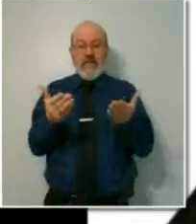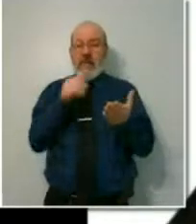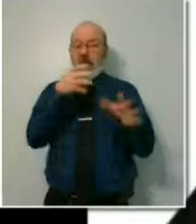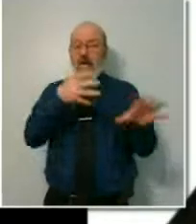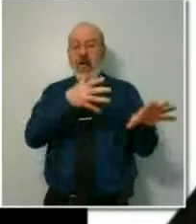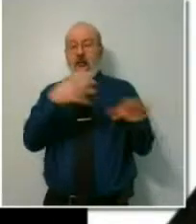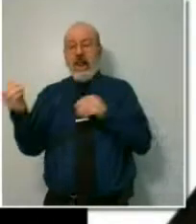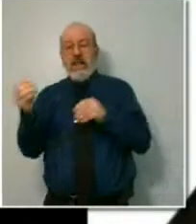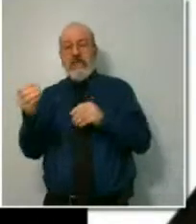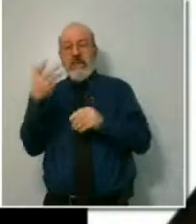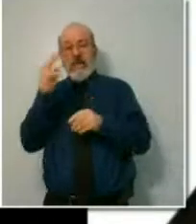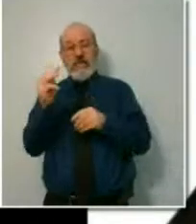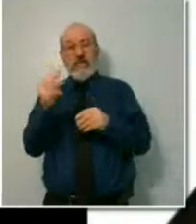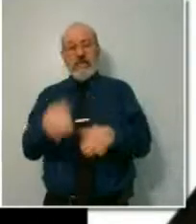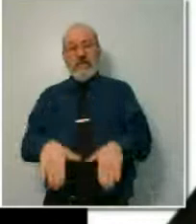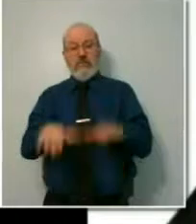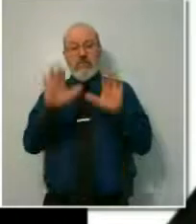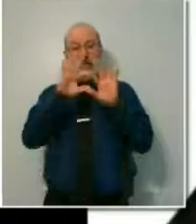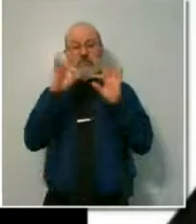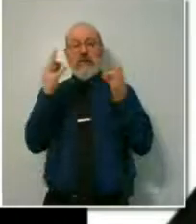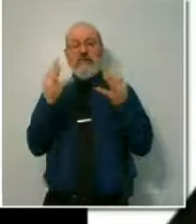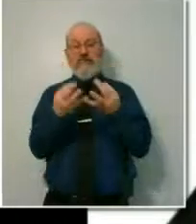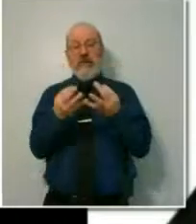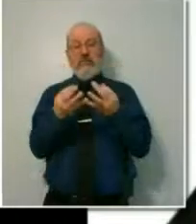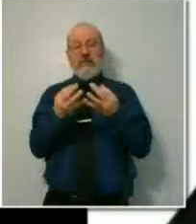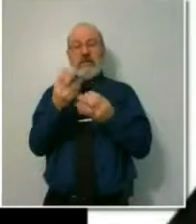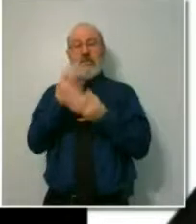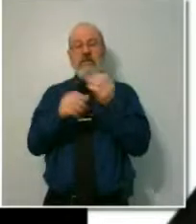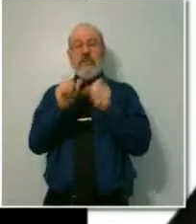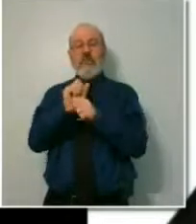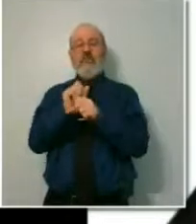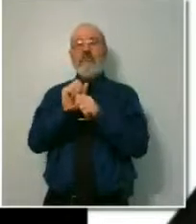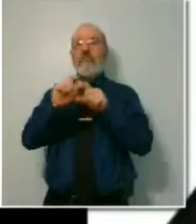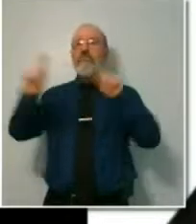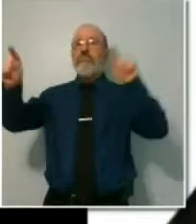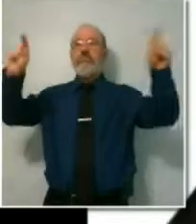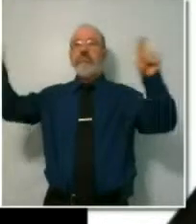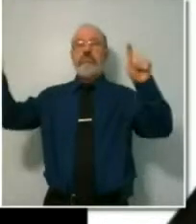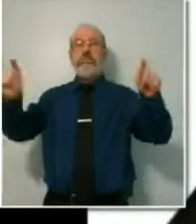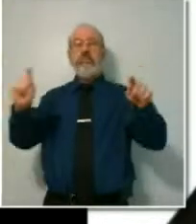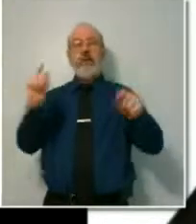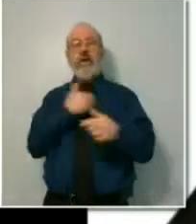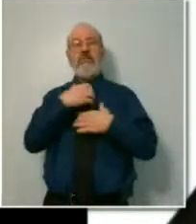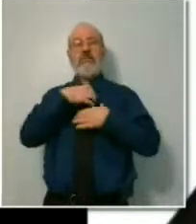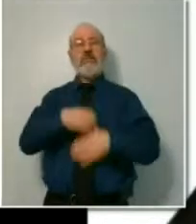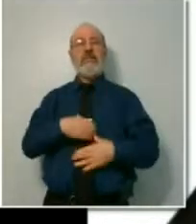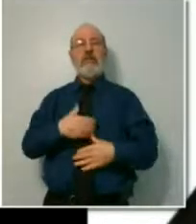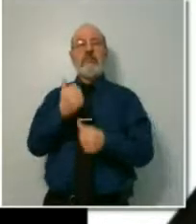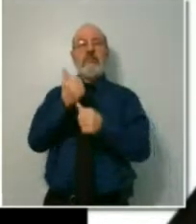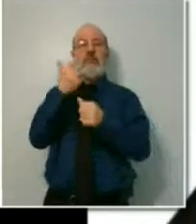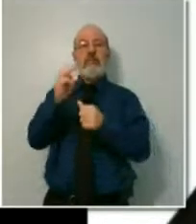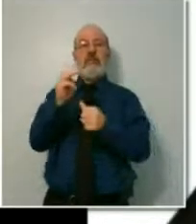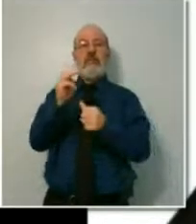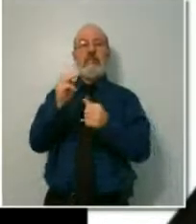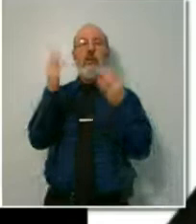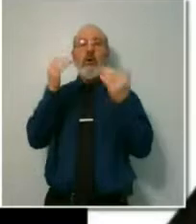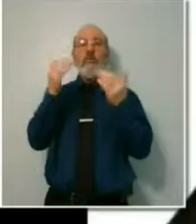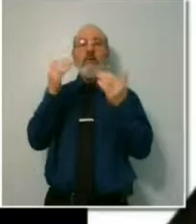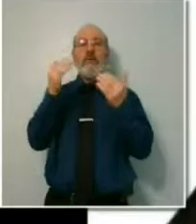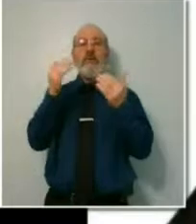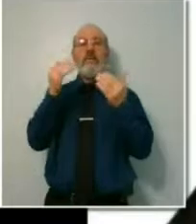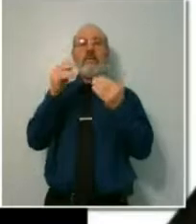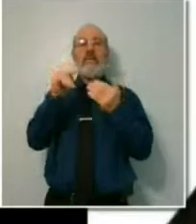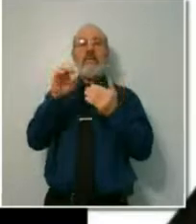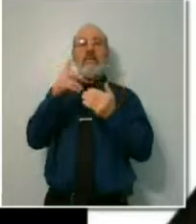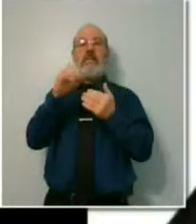Leshem to be raised by family as they both worked abroad. Our desire is to support them in this, hoping that Nelson will be able to see